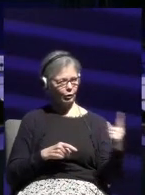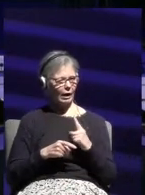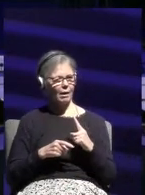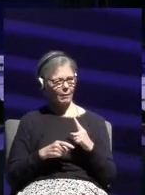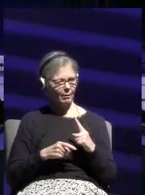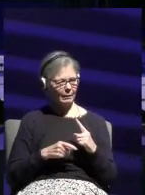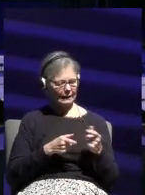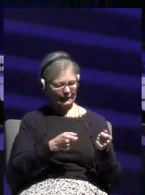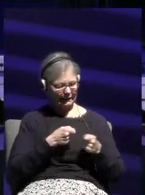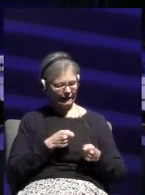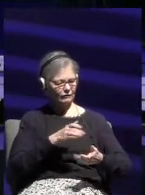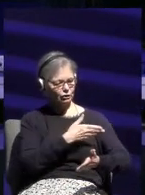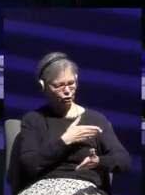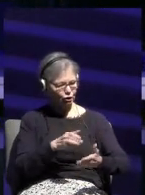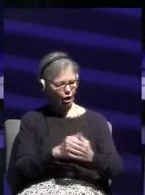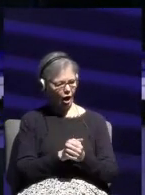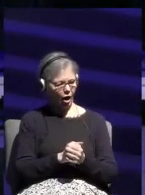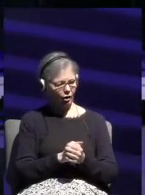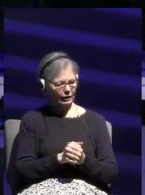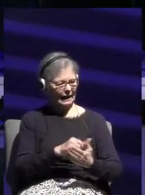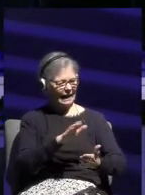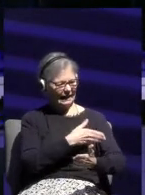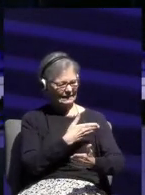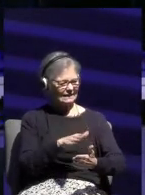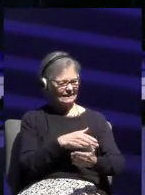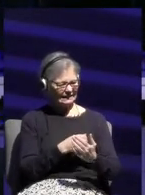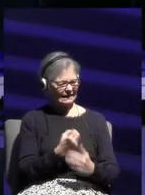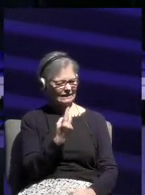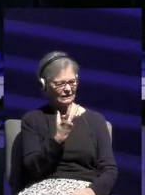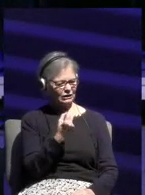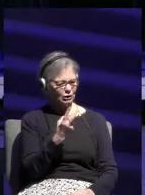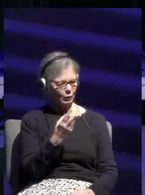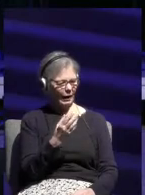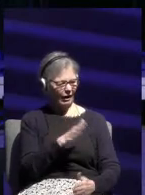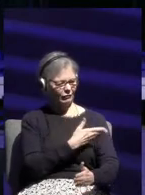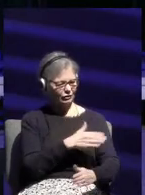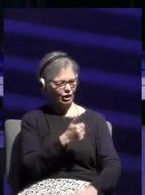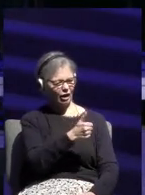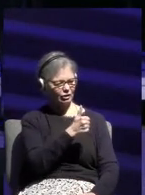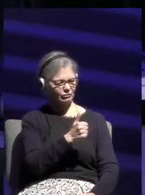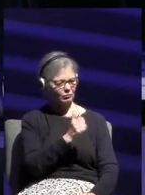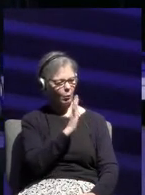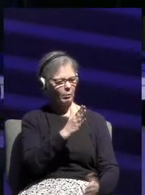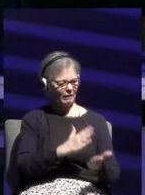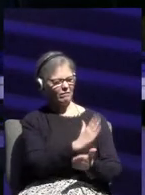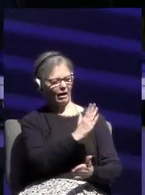down our throat and say, sing 12 of these and you'll be all right.